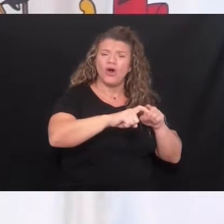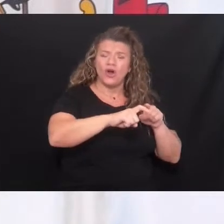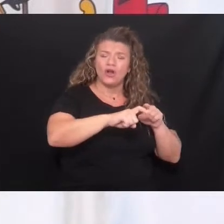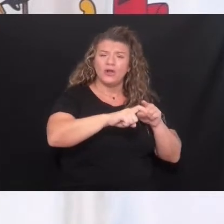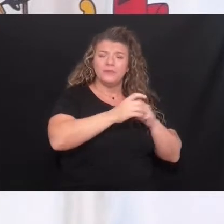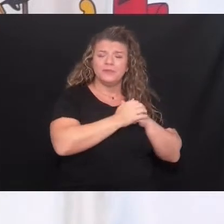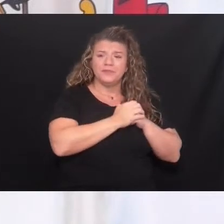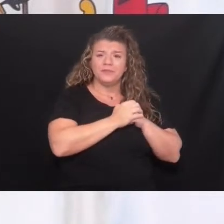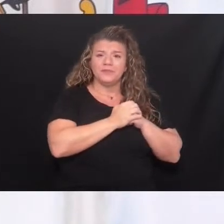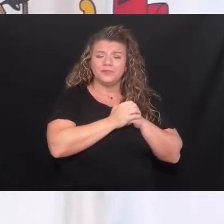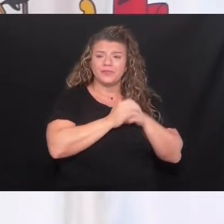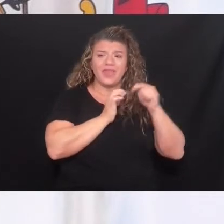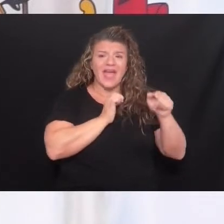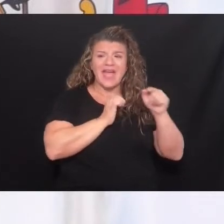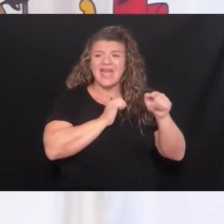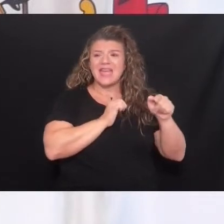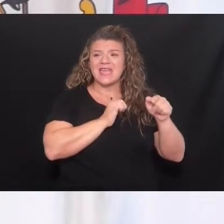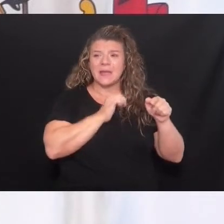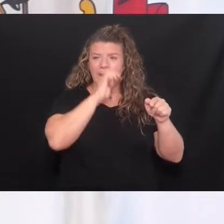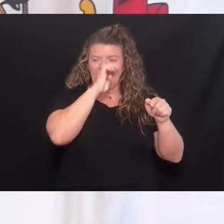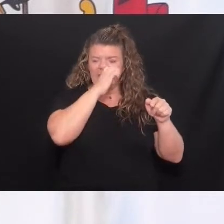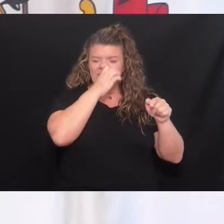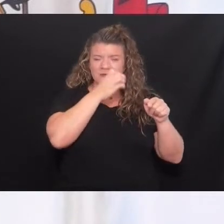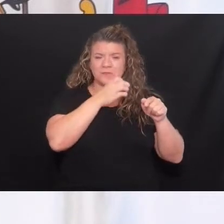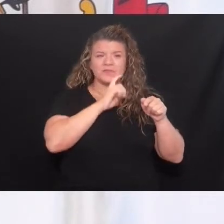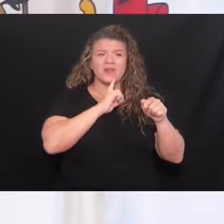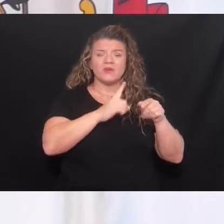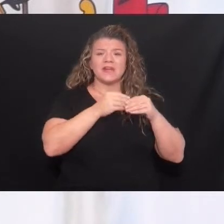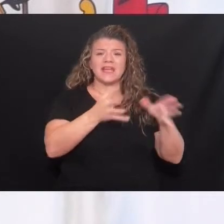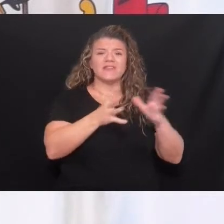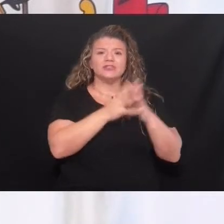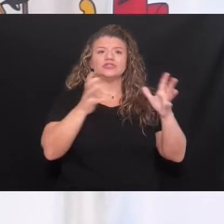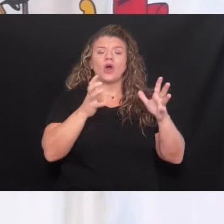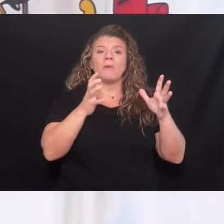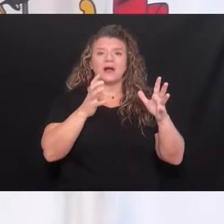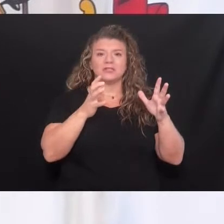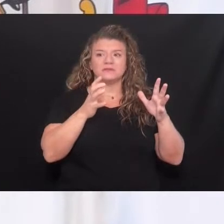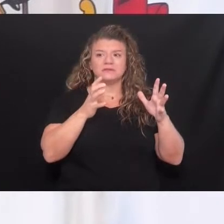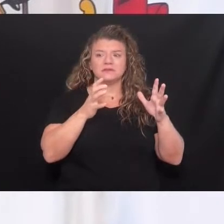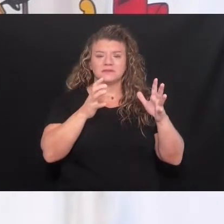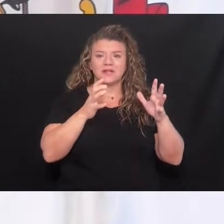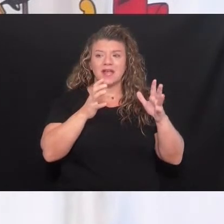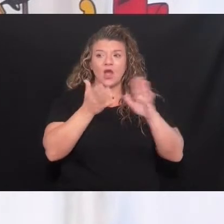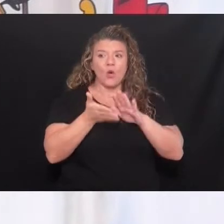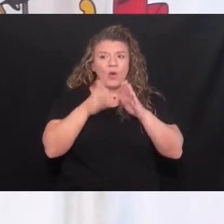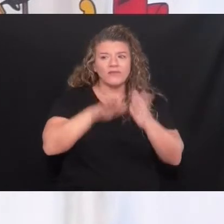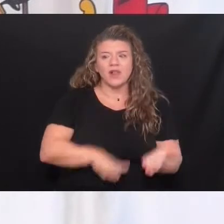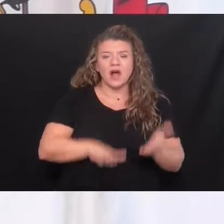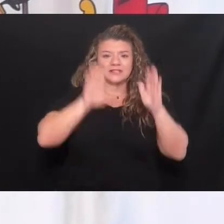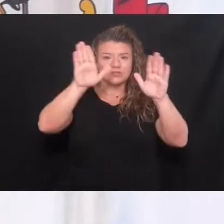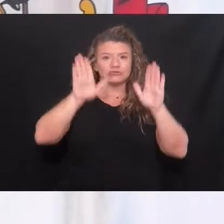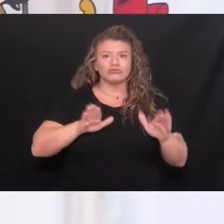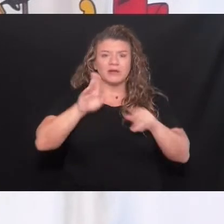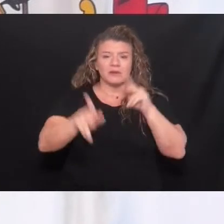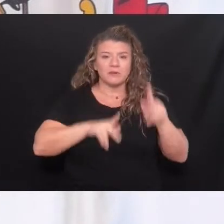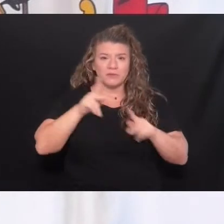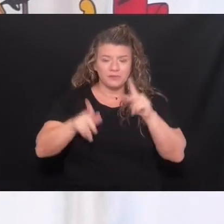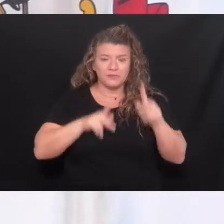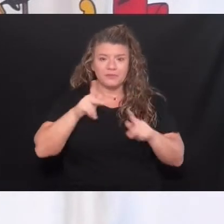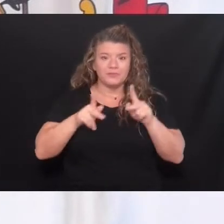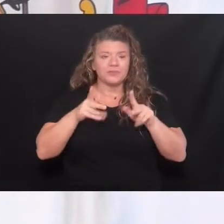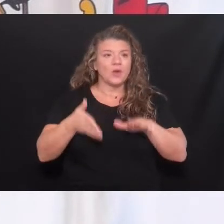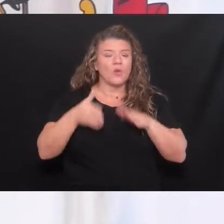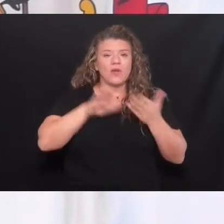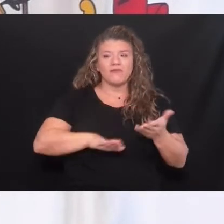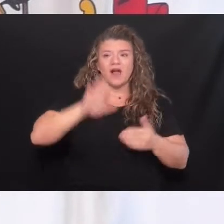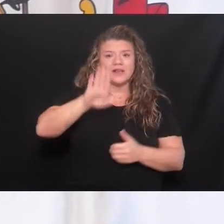absolutely, they've given so much. And we've lost these great people, and we've lost